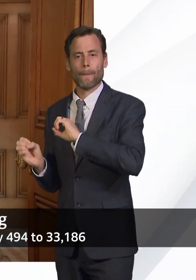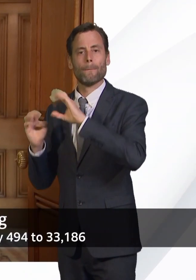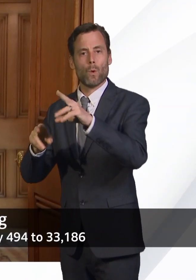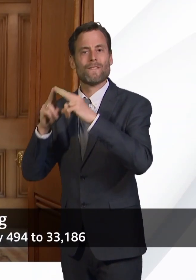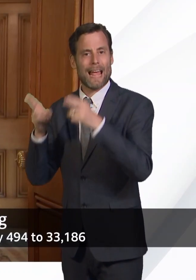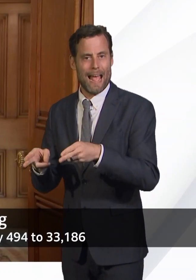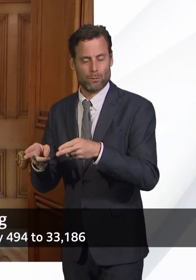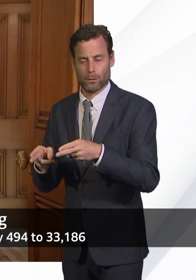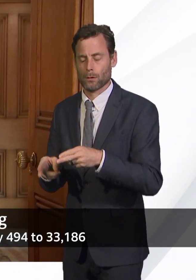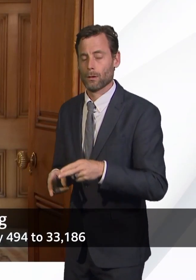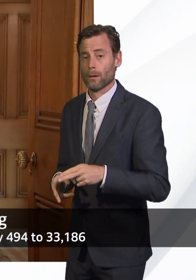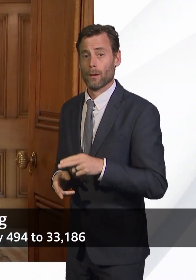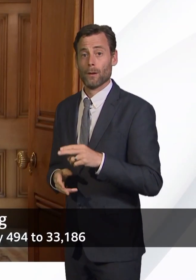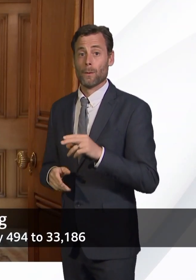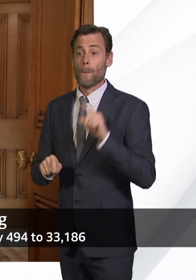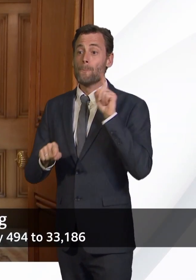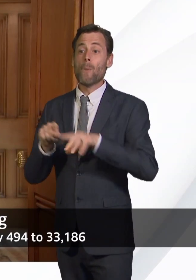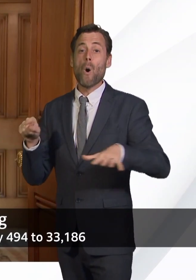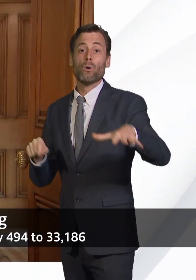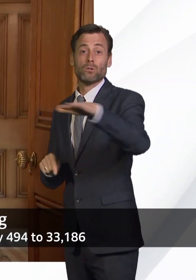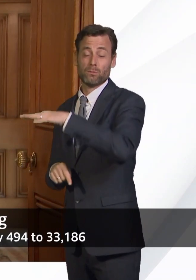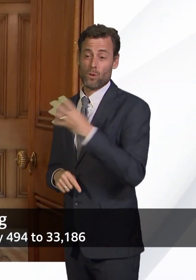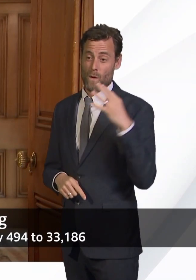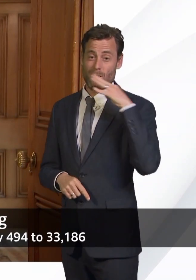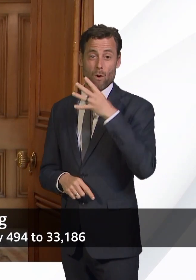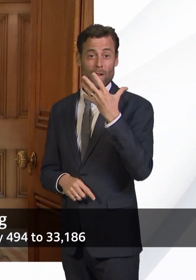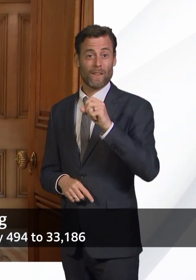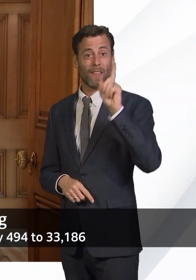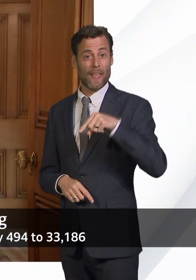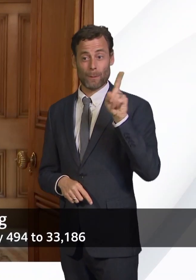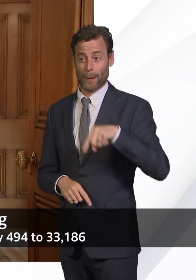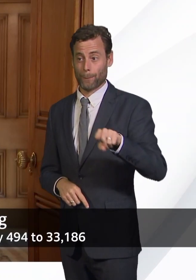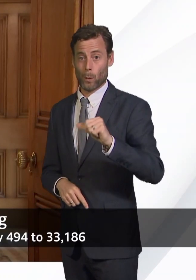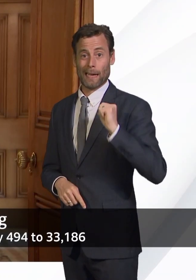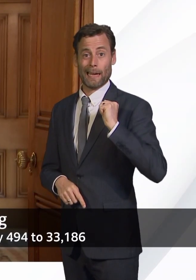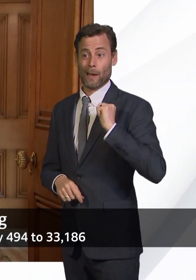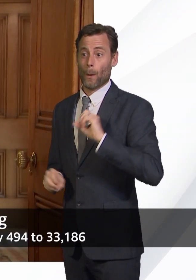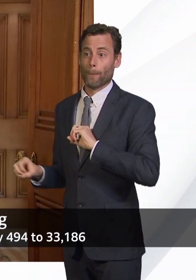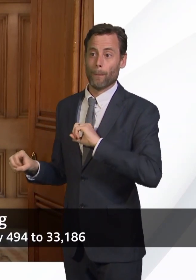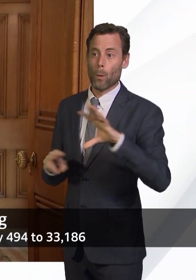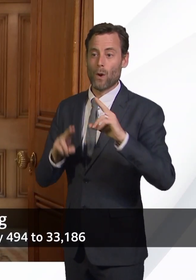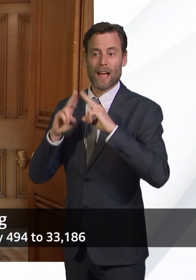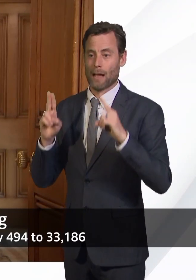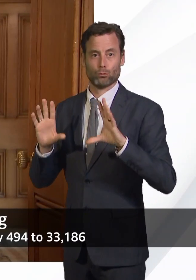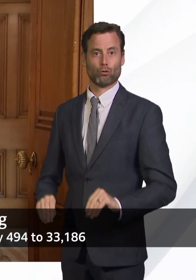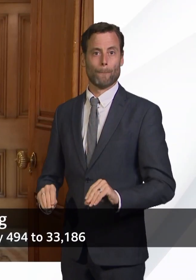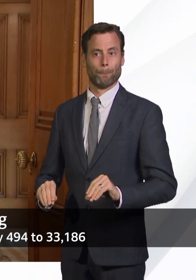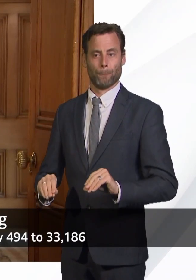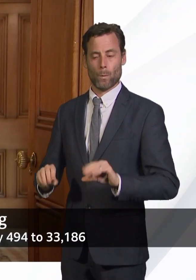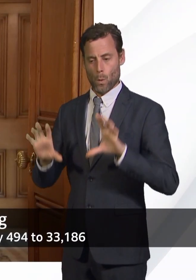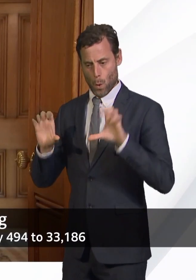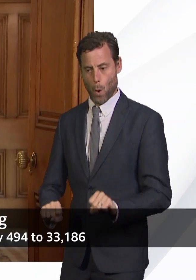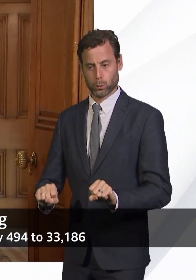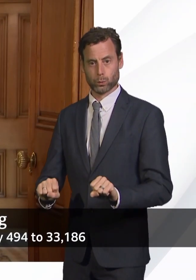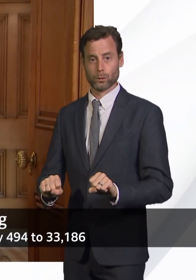450,000 buyers had to put their plans on hold. And each month, 300,000 tenancies